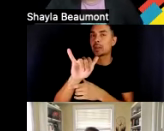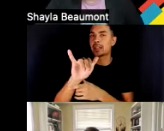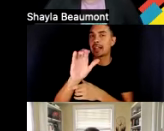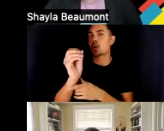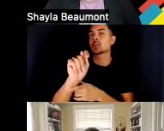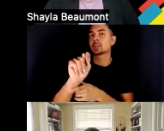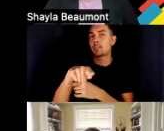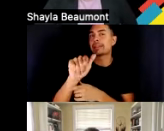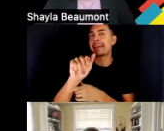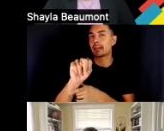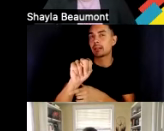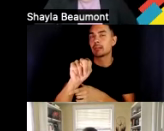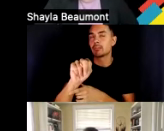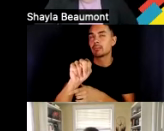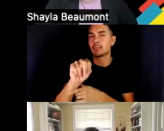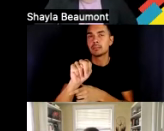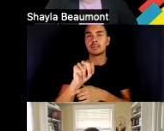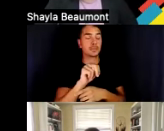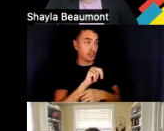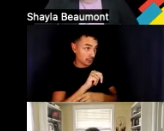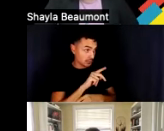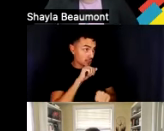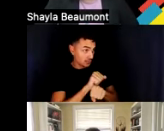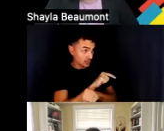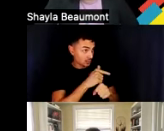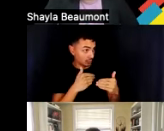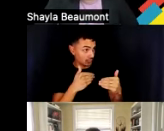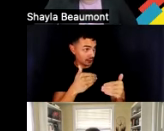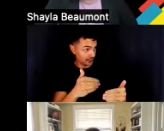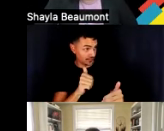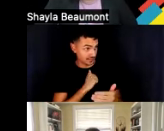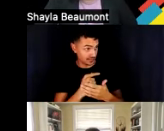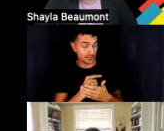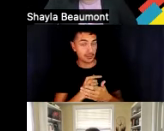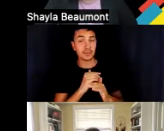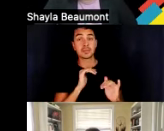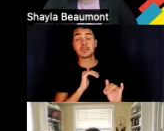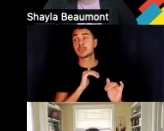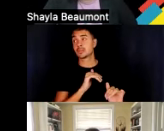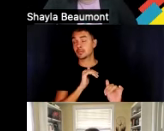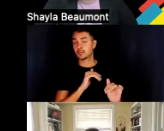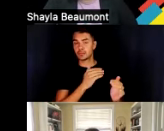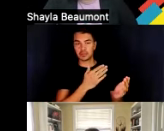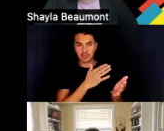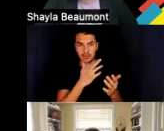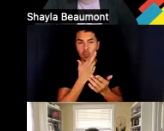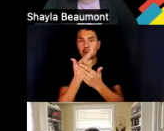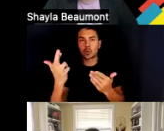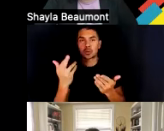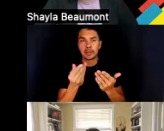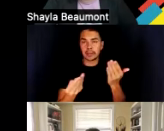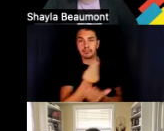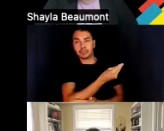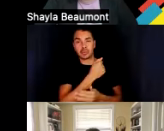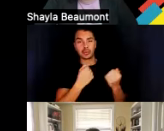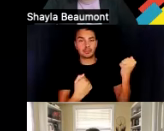have resources available for them. Know how to talk to someone who's disclosing information, because I think that can be